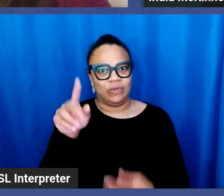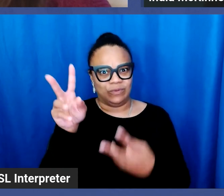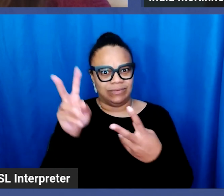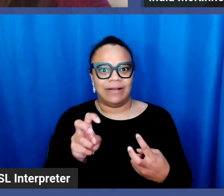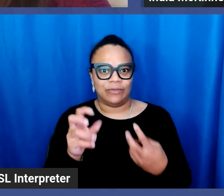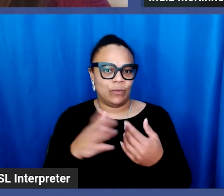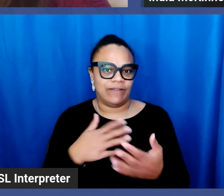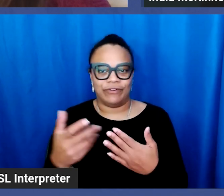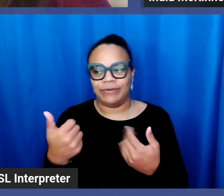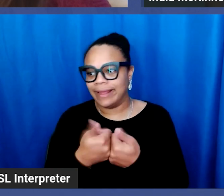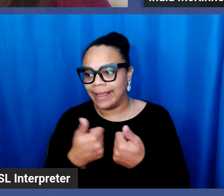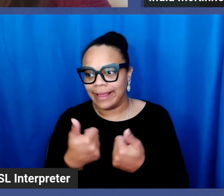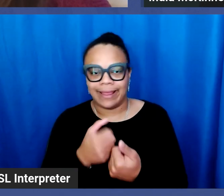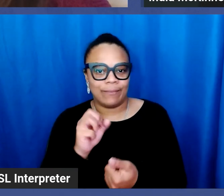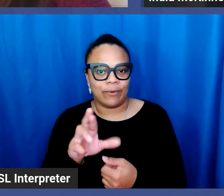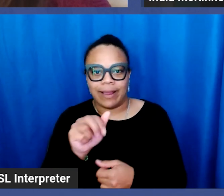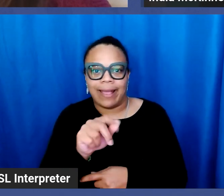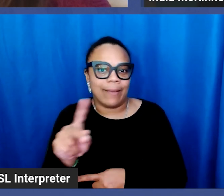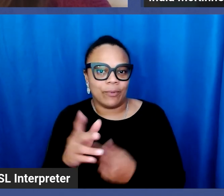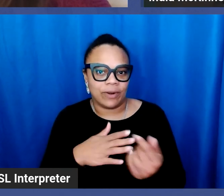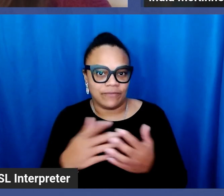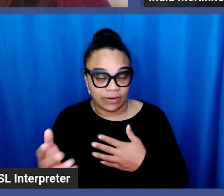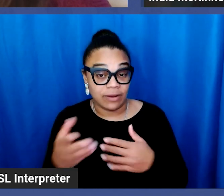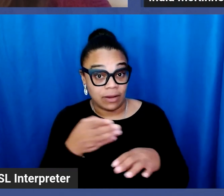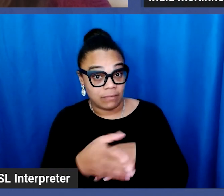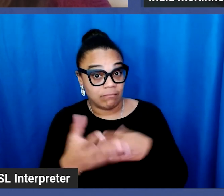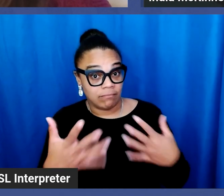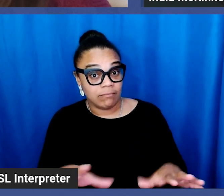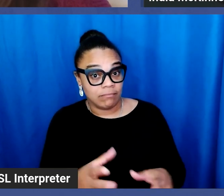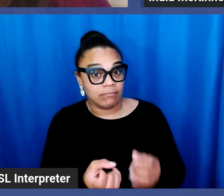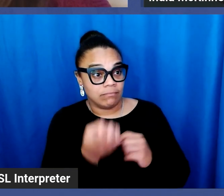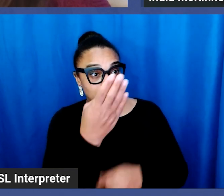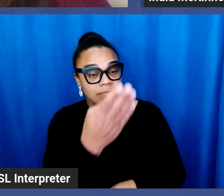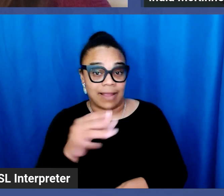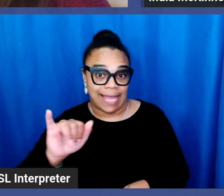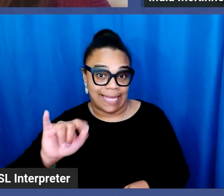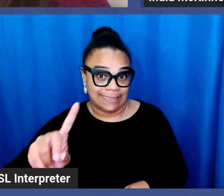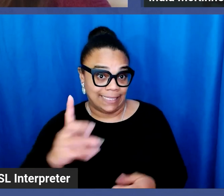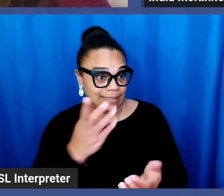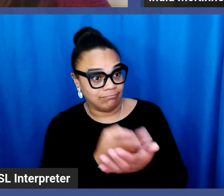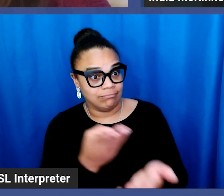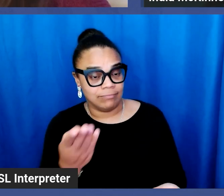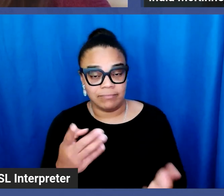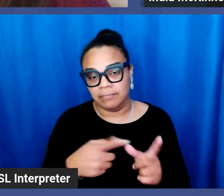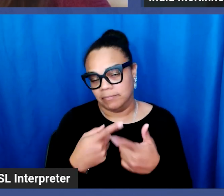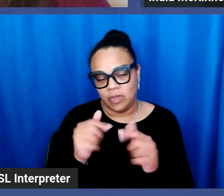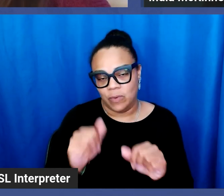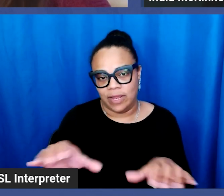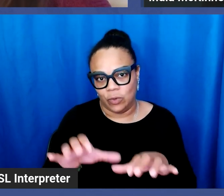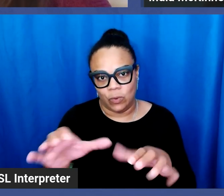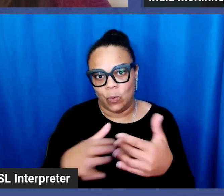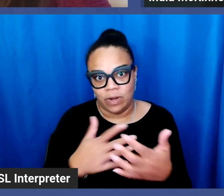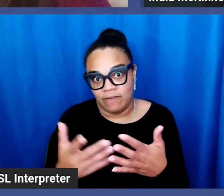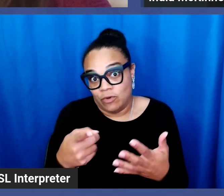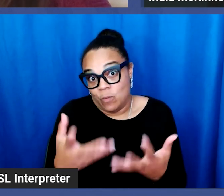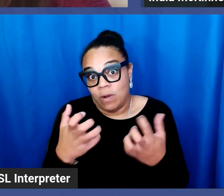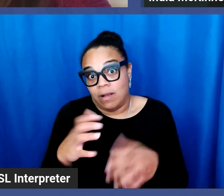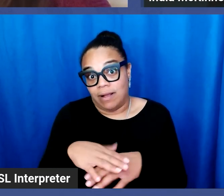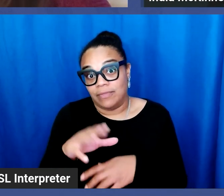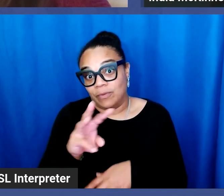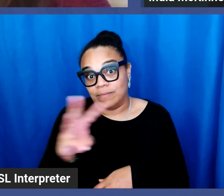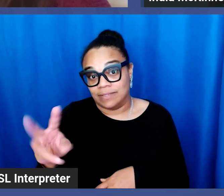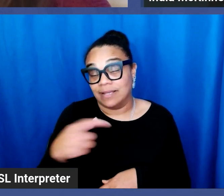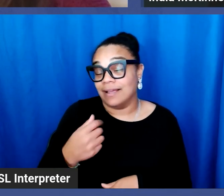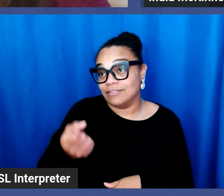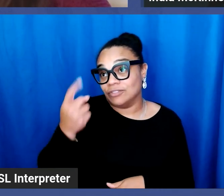whatever game, whatever. And so then once you do that, you're in the clear to do whatever you want to do on the site, which I can see why Meta is pushing